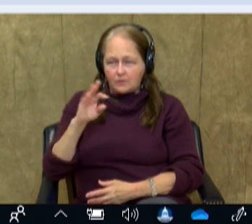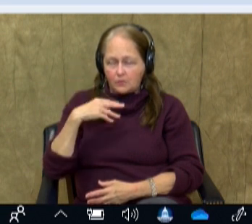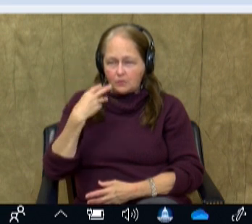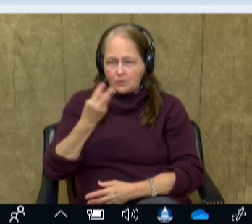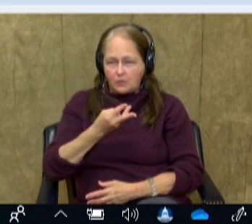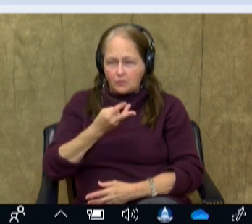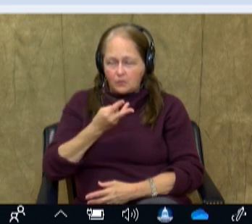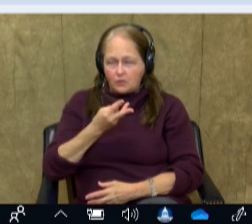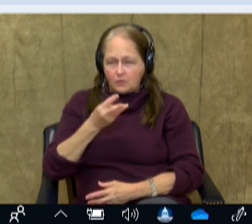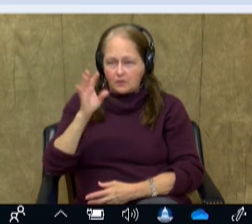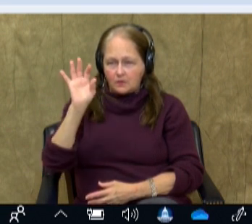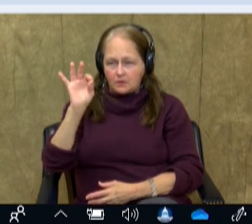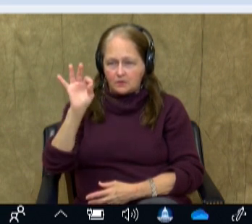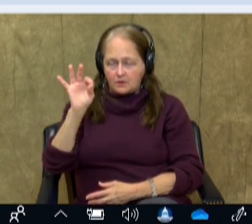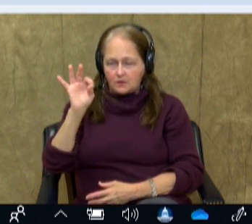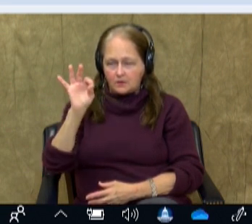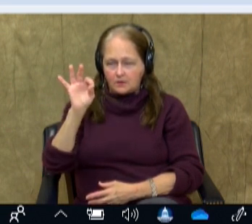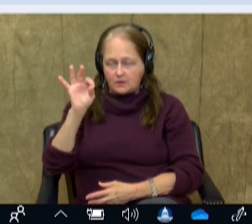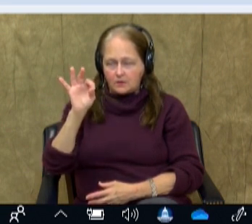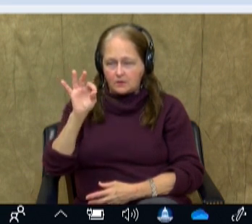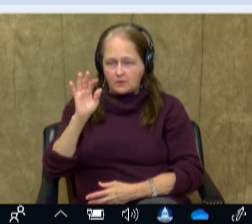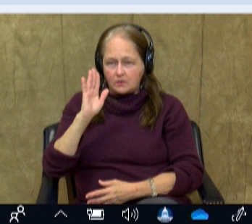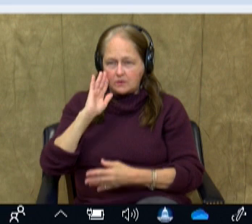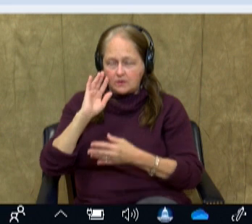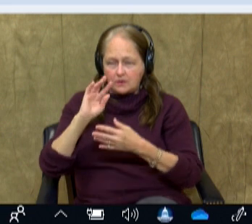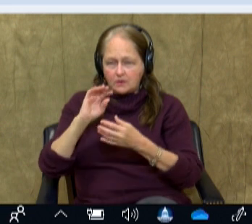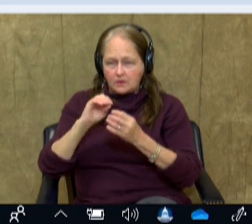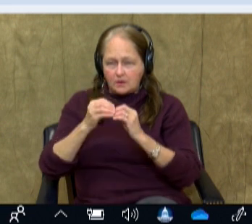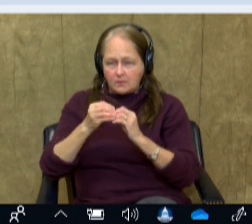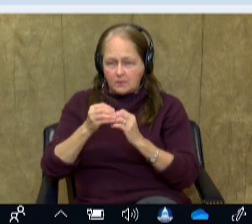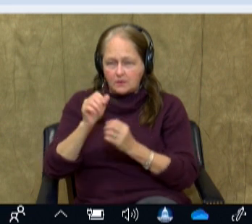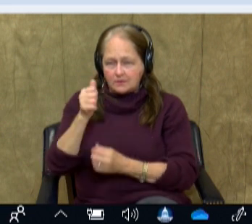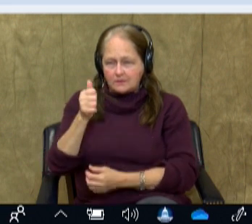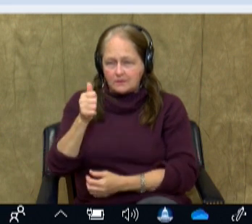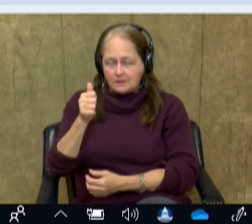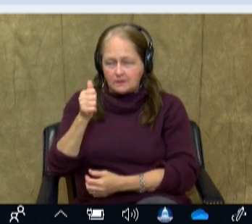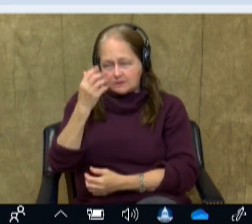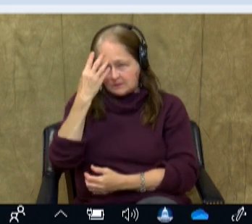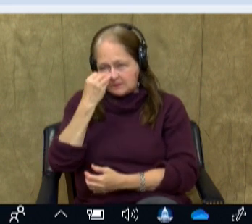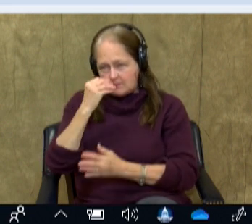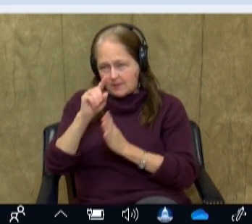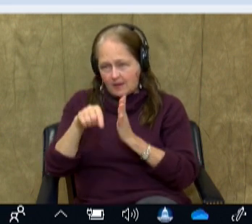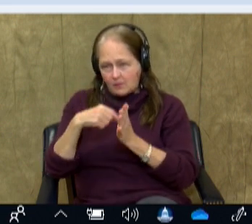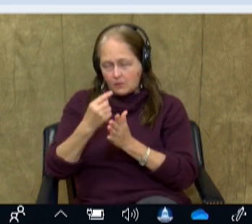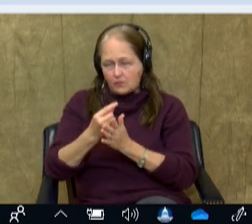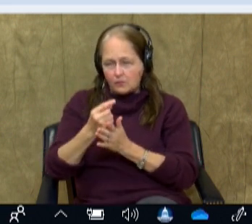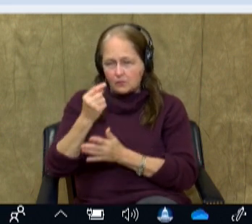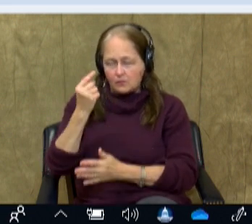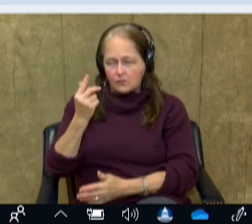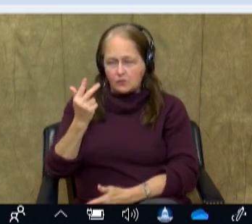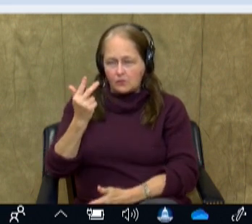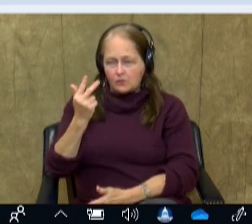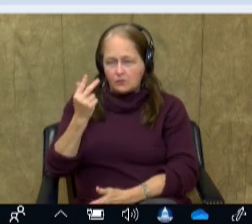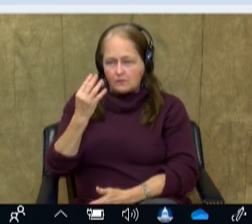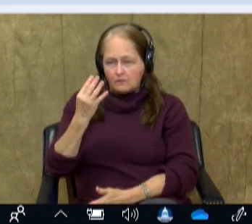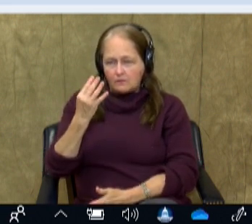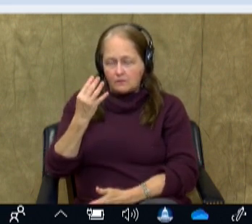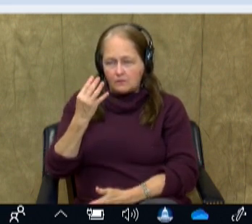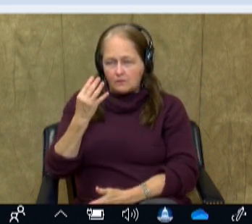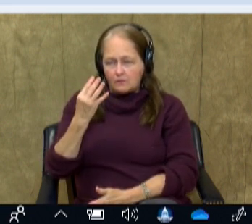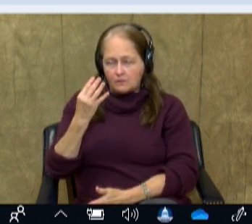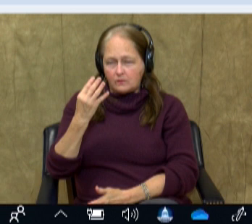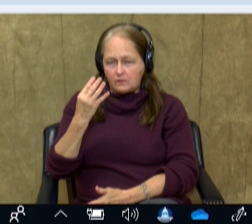have 9 of them. Now let's take a look at 10. 1, 2, 3,